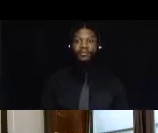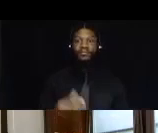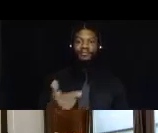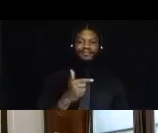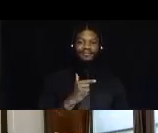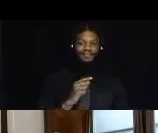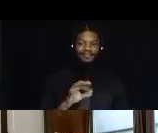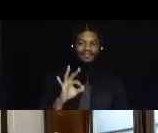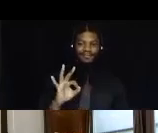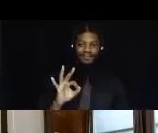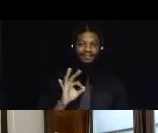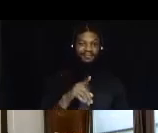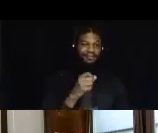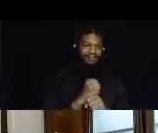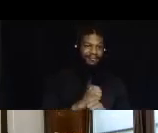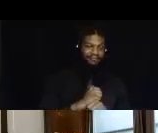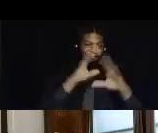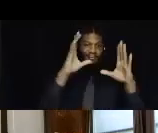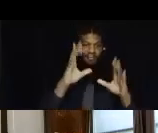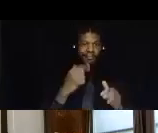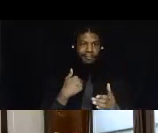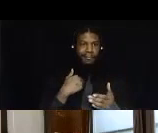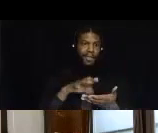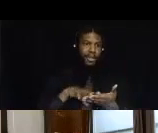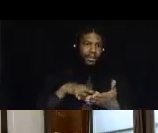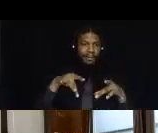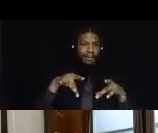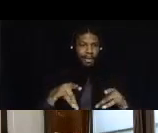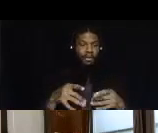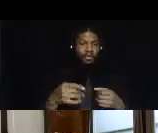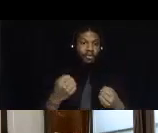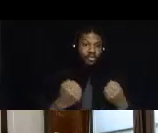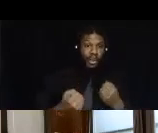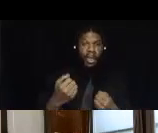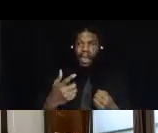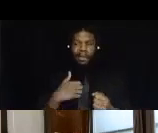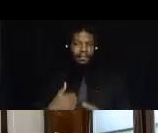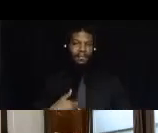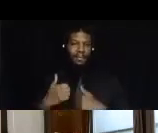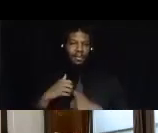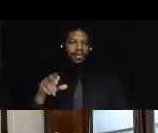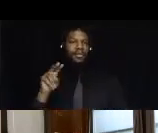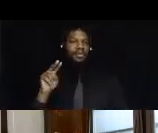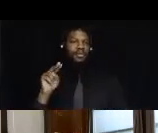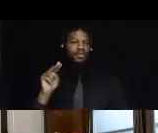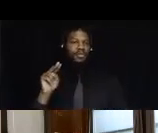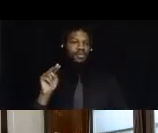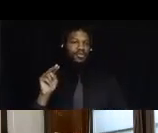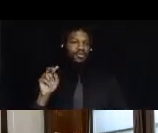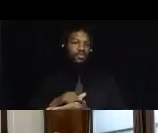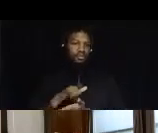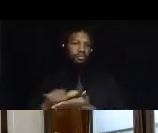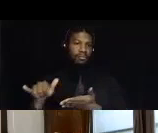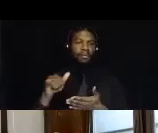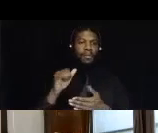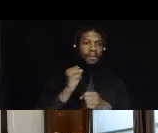to drive. I'm a lifelong New Yorker, kind of taking that leap. And I'm thinking about the promise of American